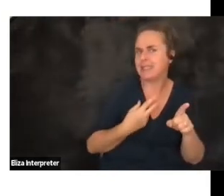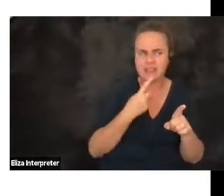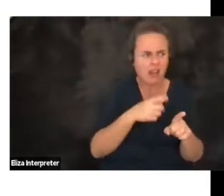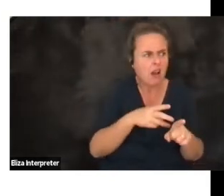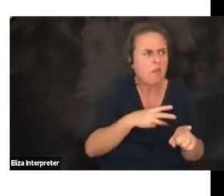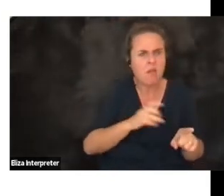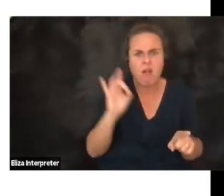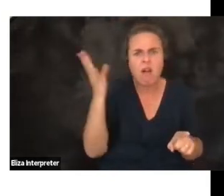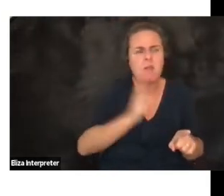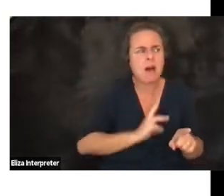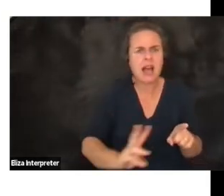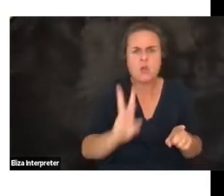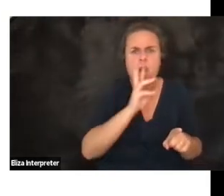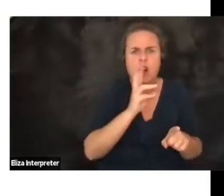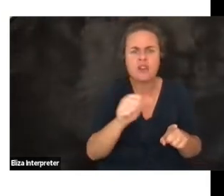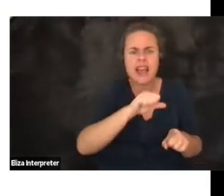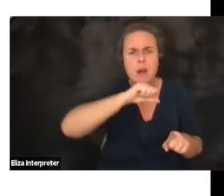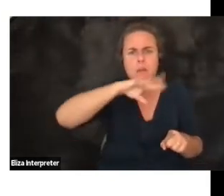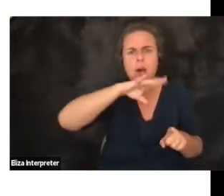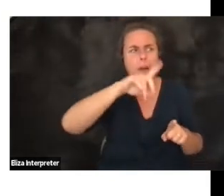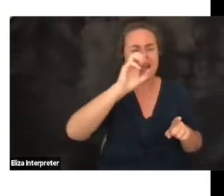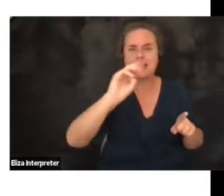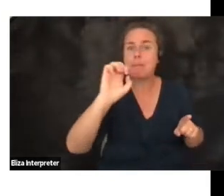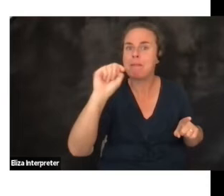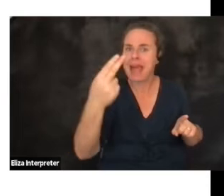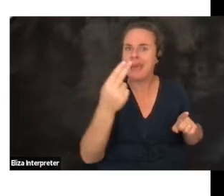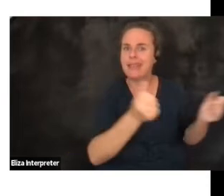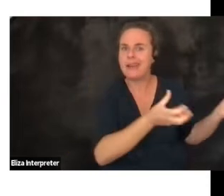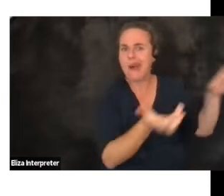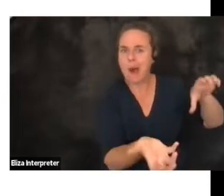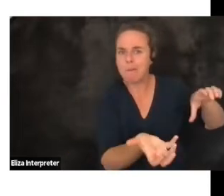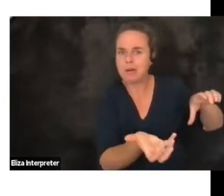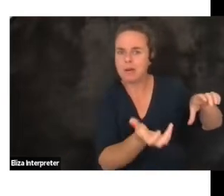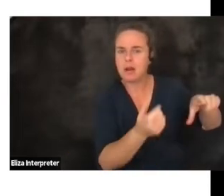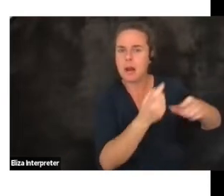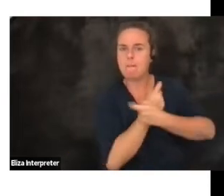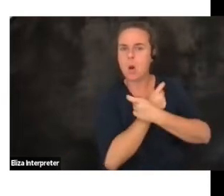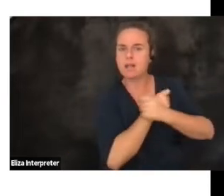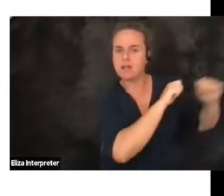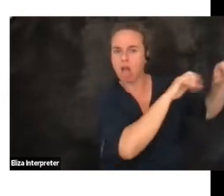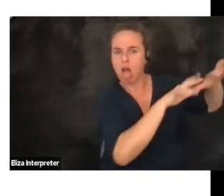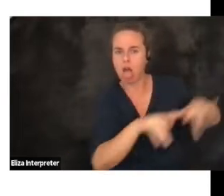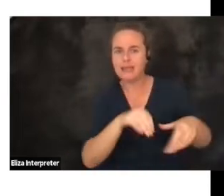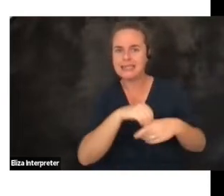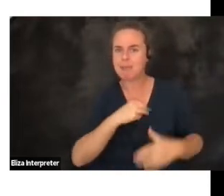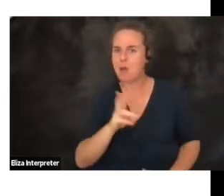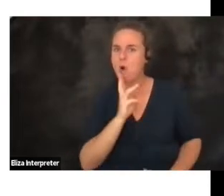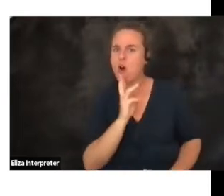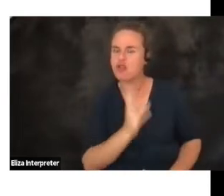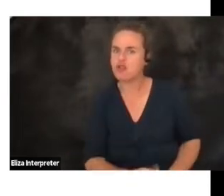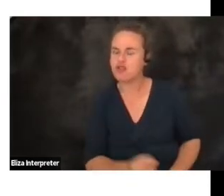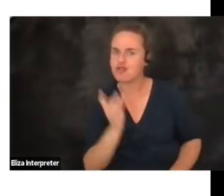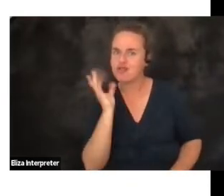polluted from the meth dump that got left up the hill, right? They really set their